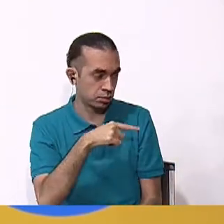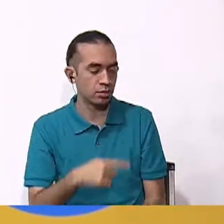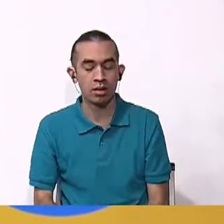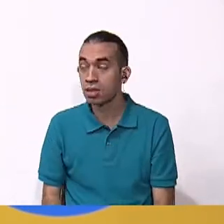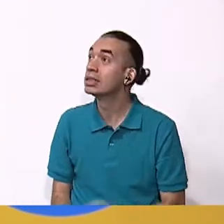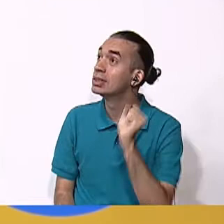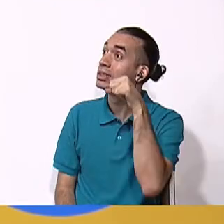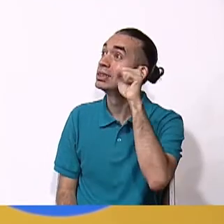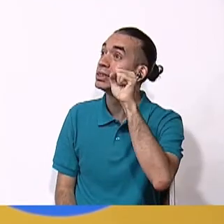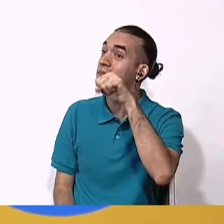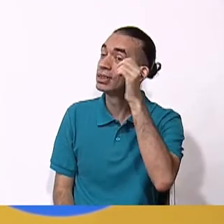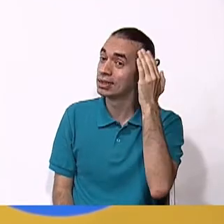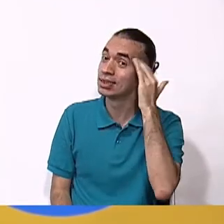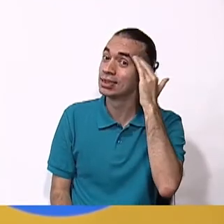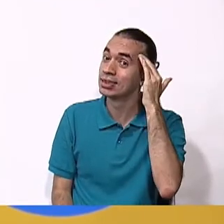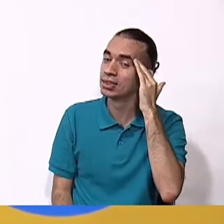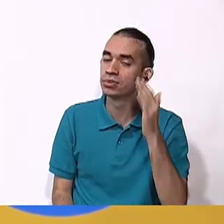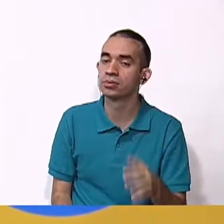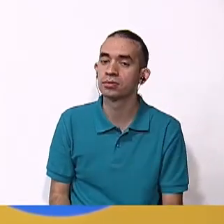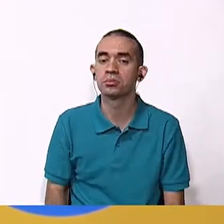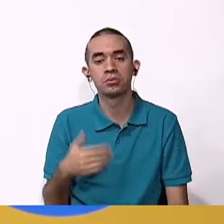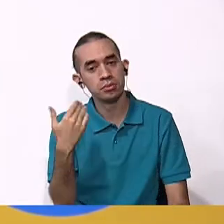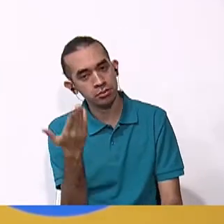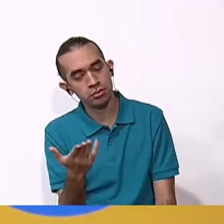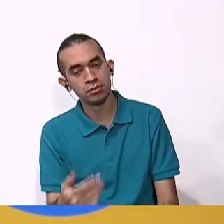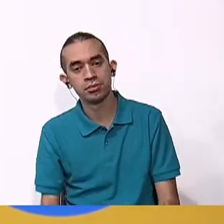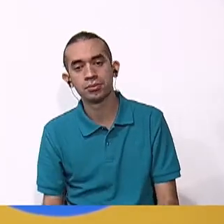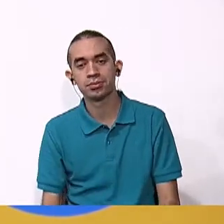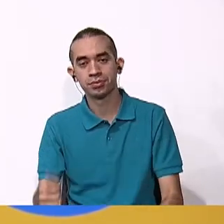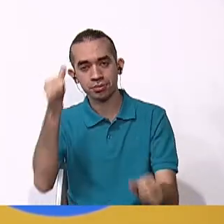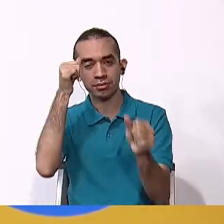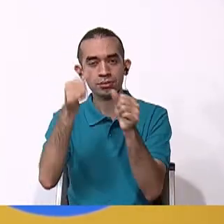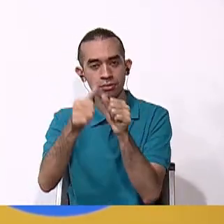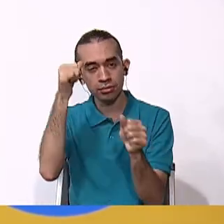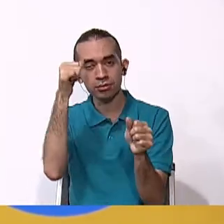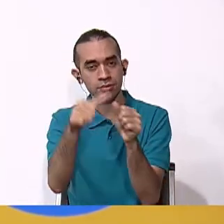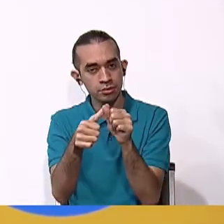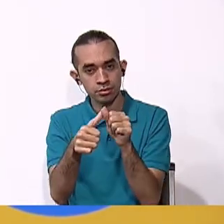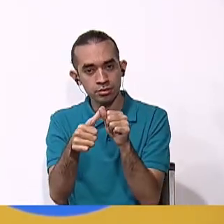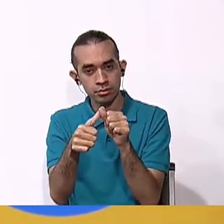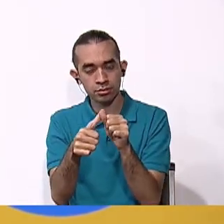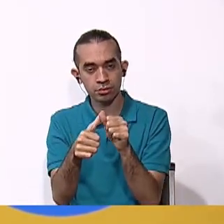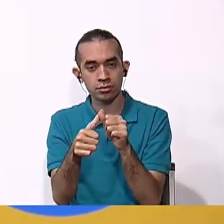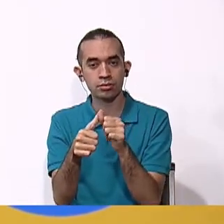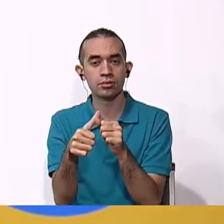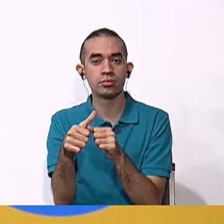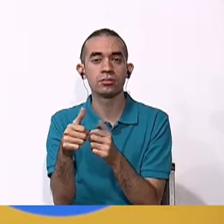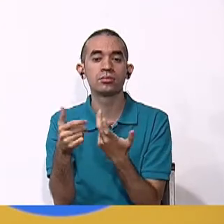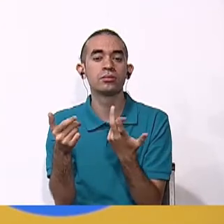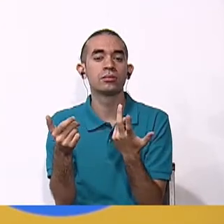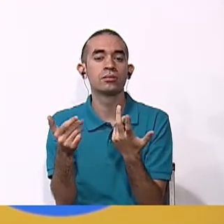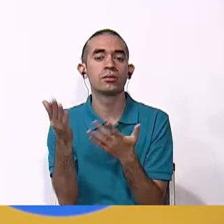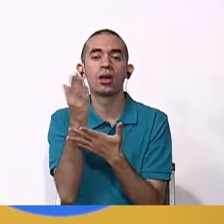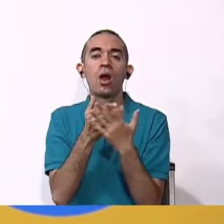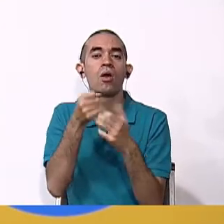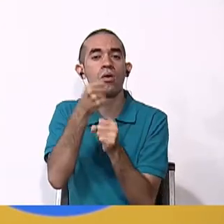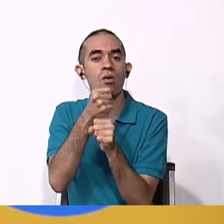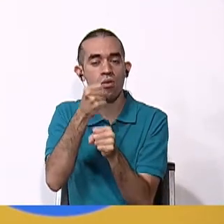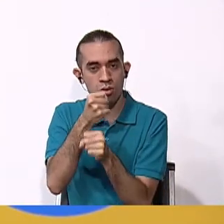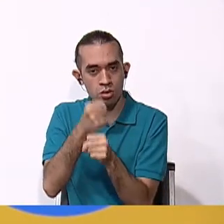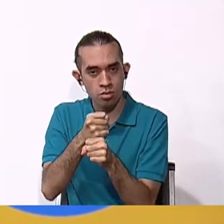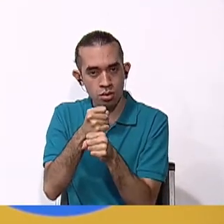teacher, now I know. Well, do you remember some occupations